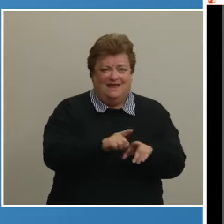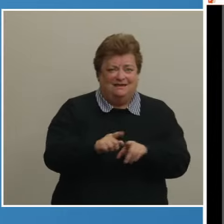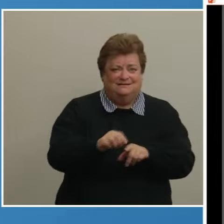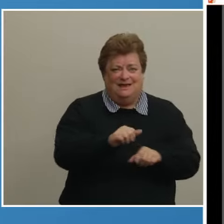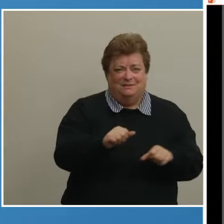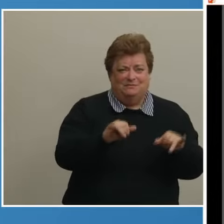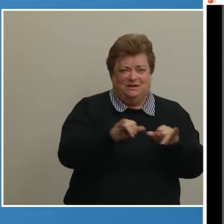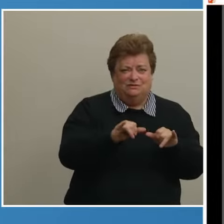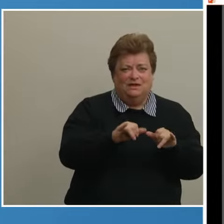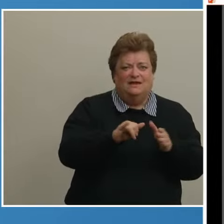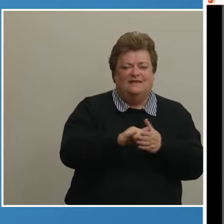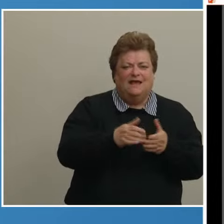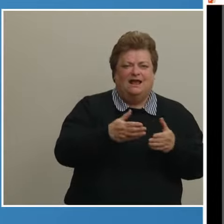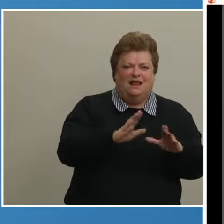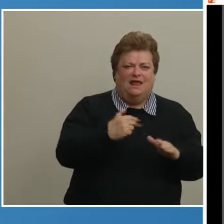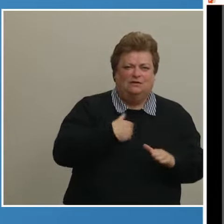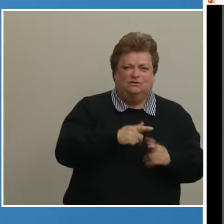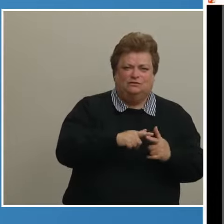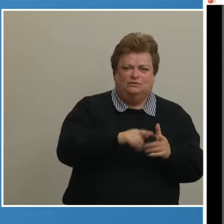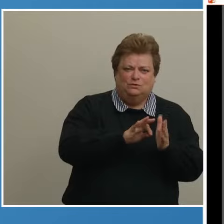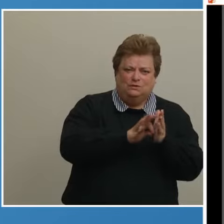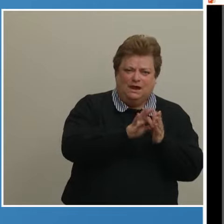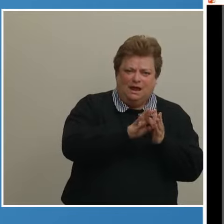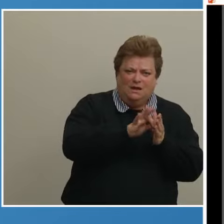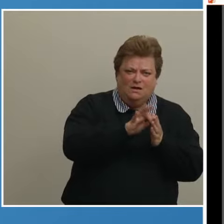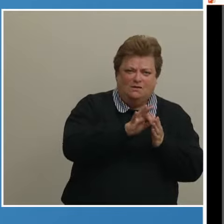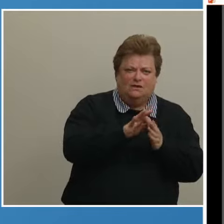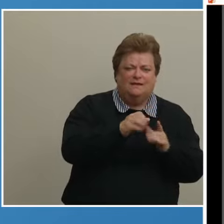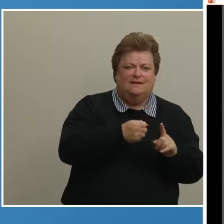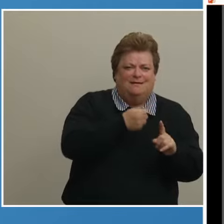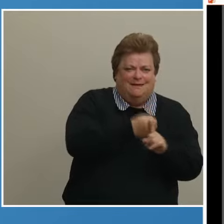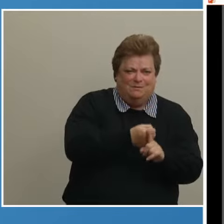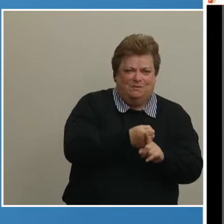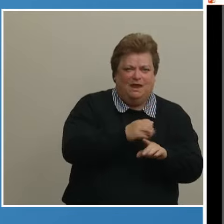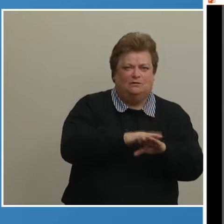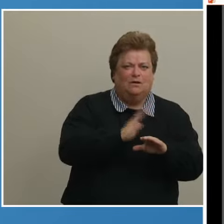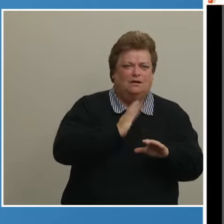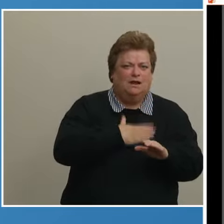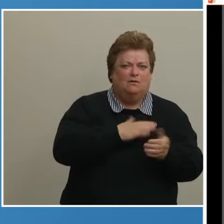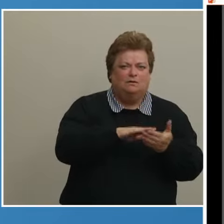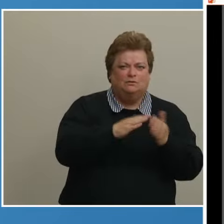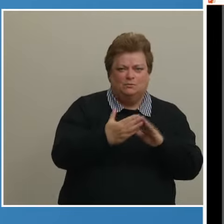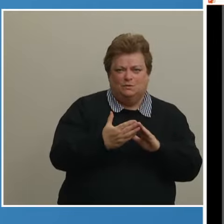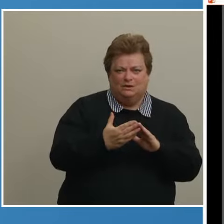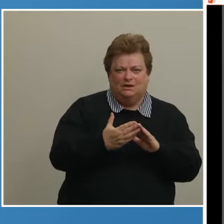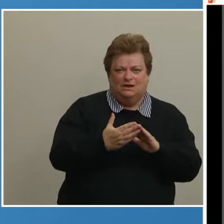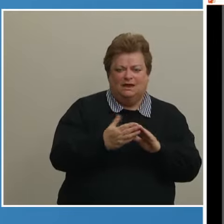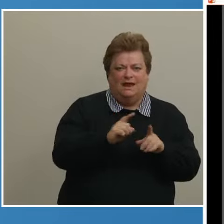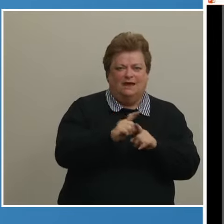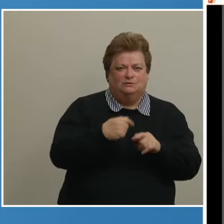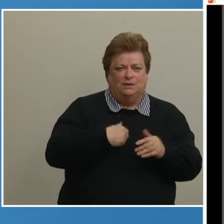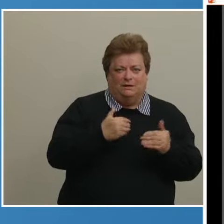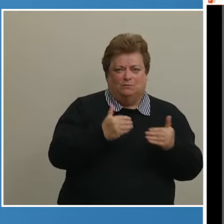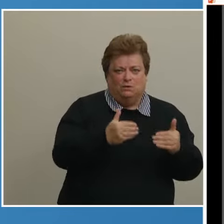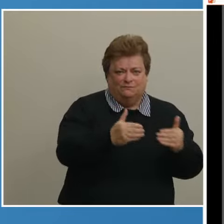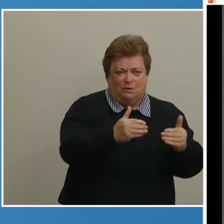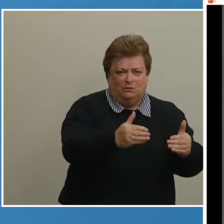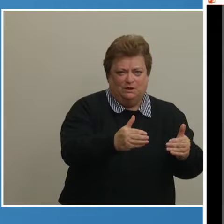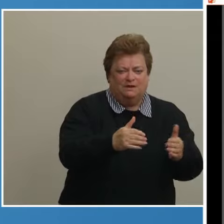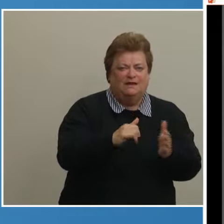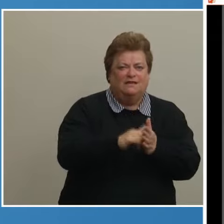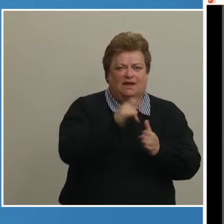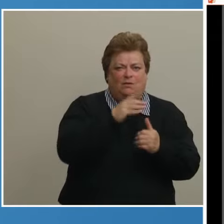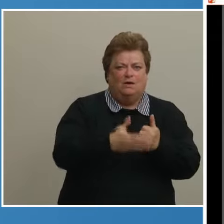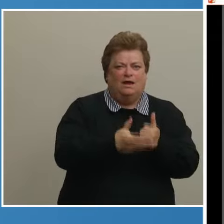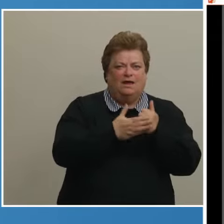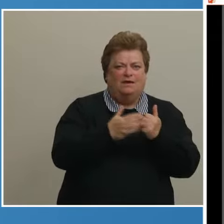to quantify this impact on our community as we move forward. This is why this is an important metric to help